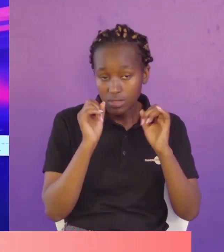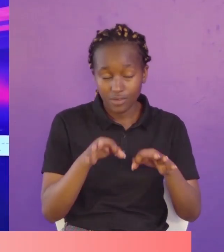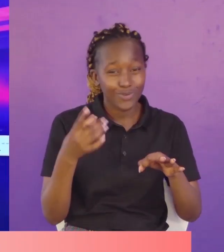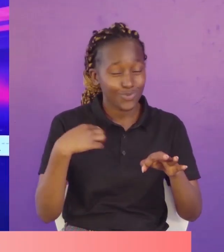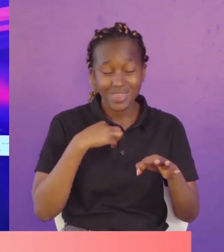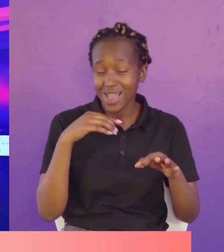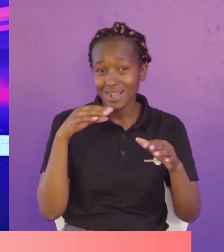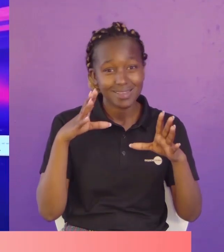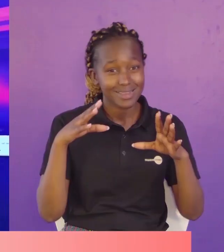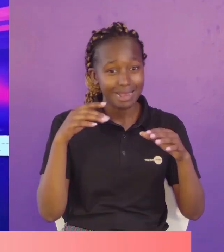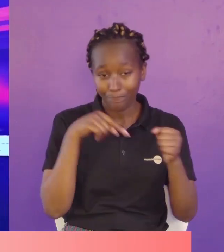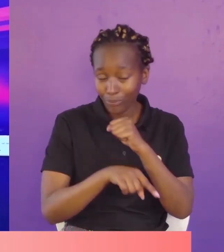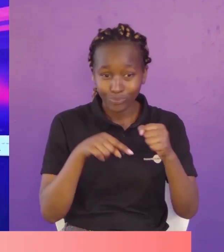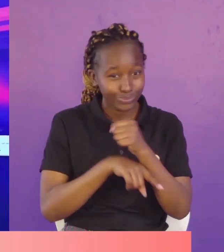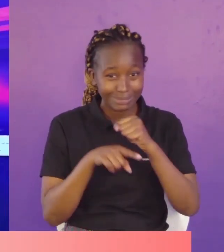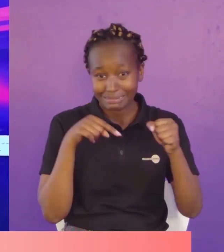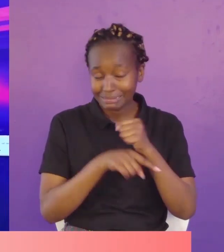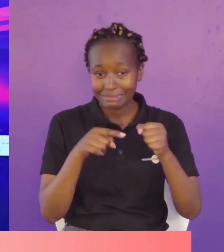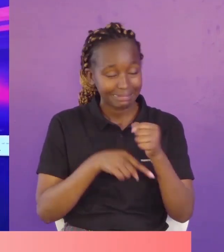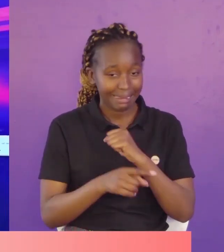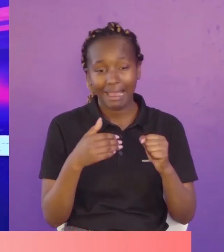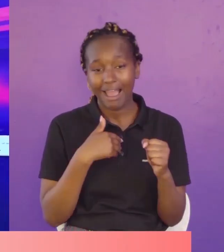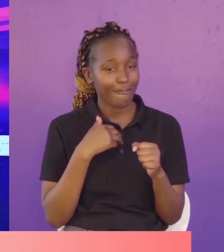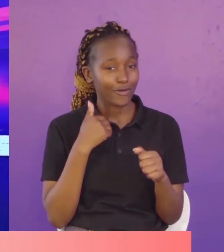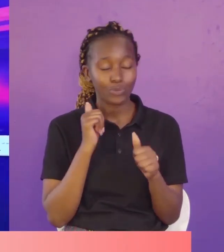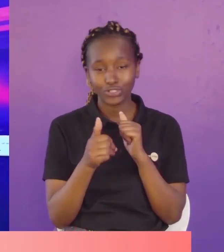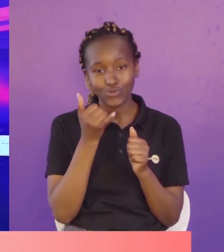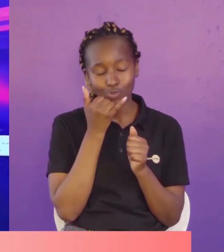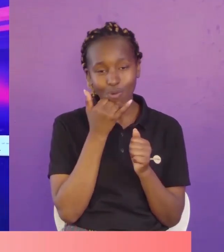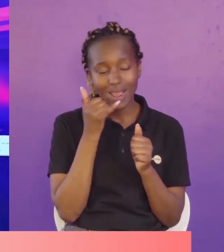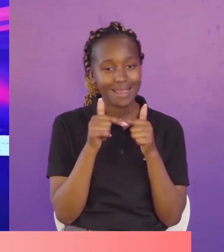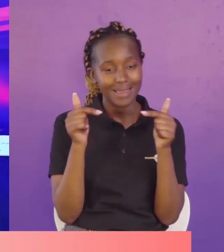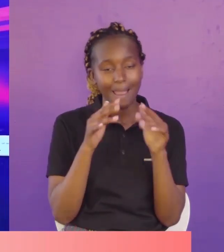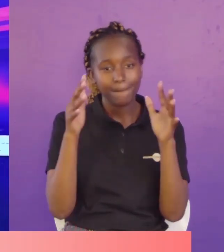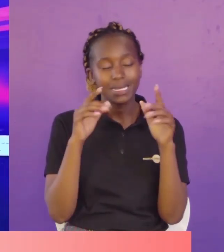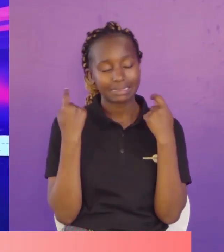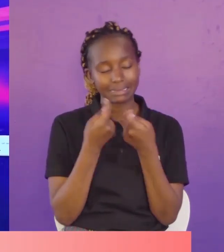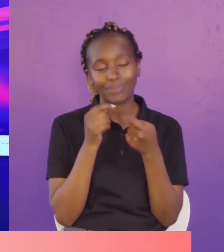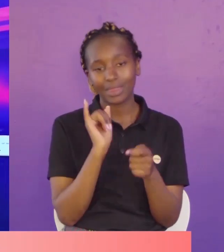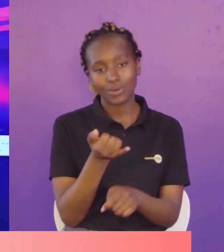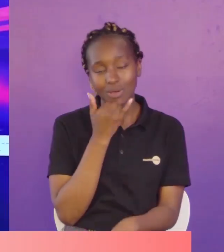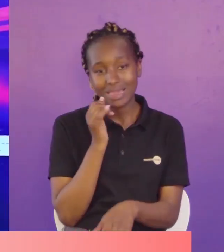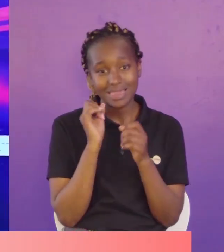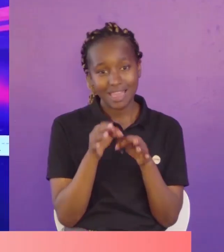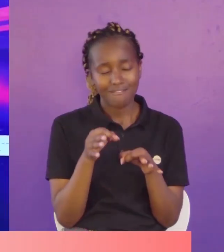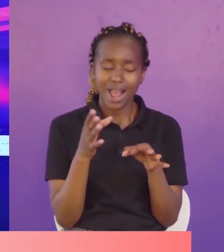goals like those, especially against these big teams. If we considered against Gambia 3,